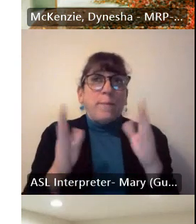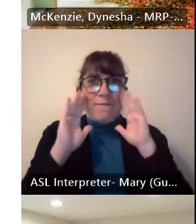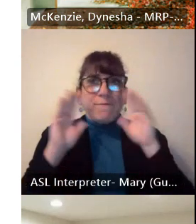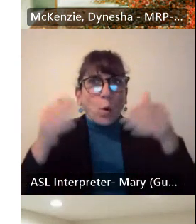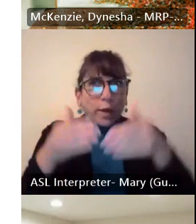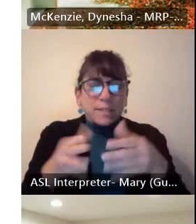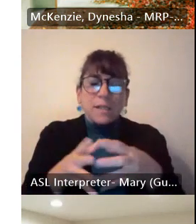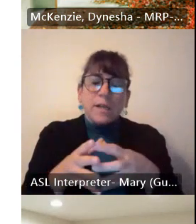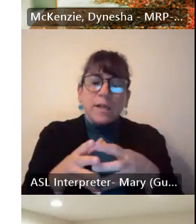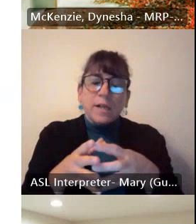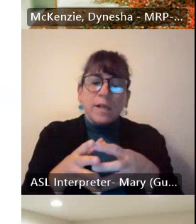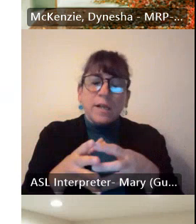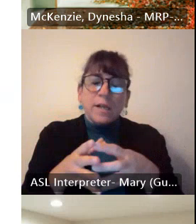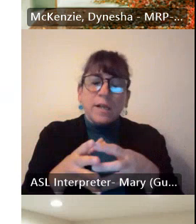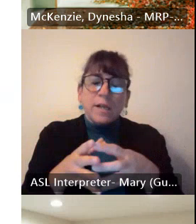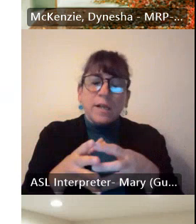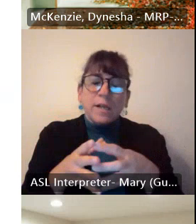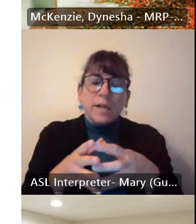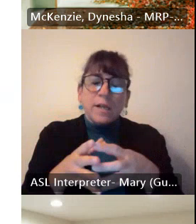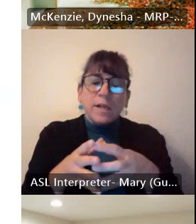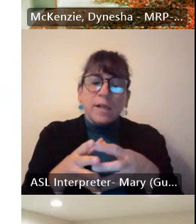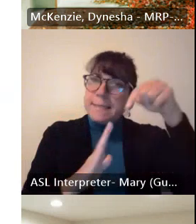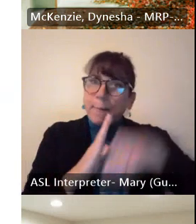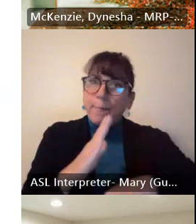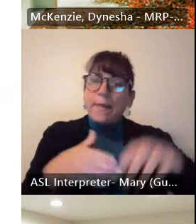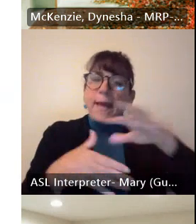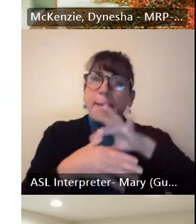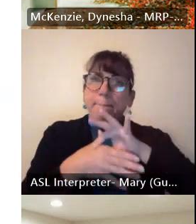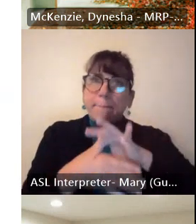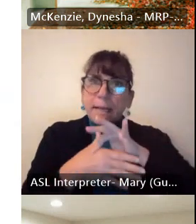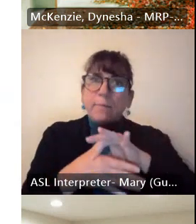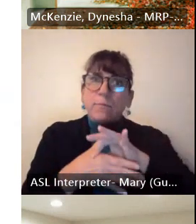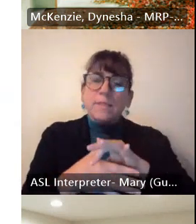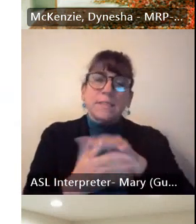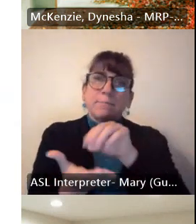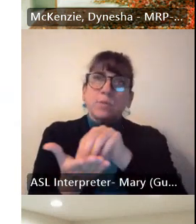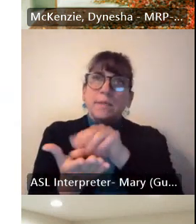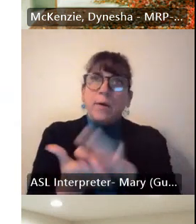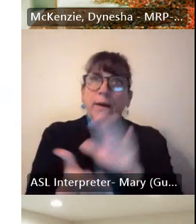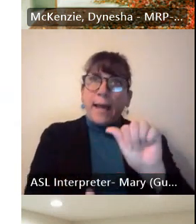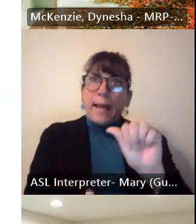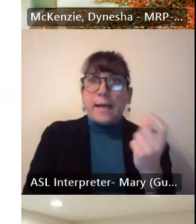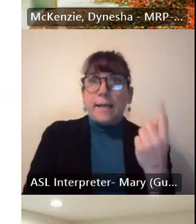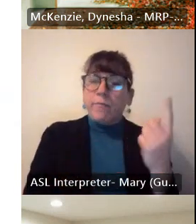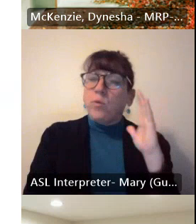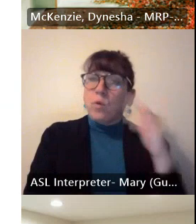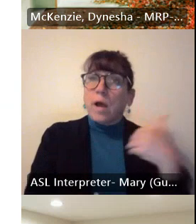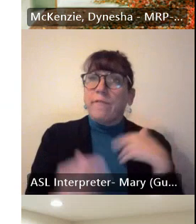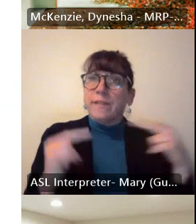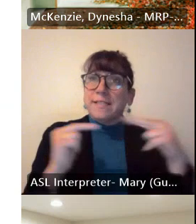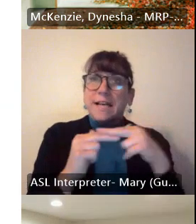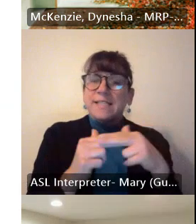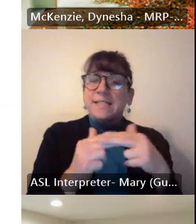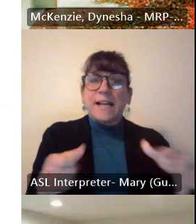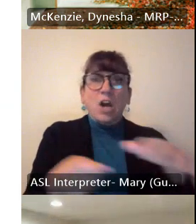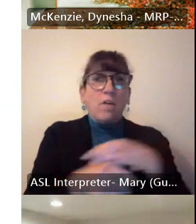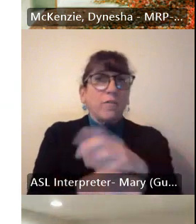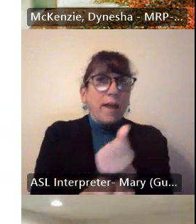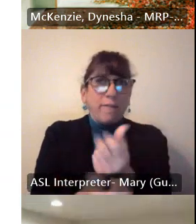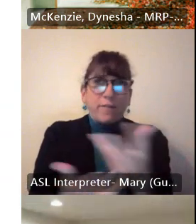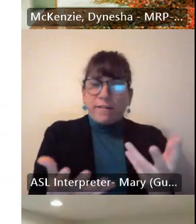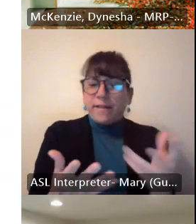time. These are the real depth and meat of what's in A11, and you will have the slides that cover everything else. So just a note about